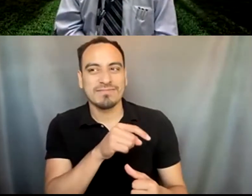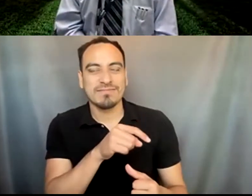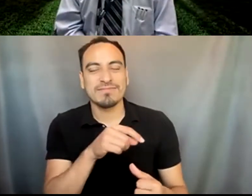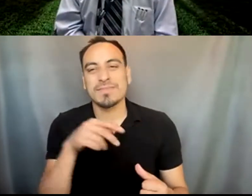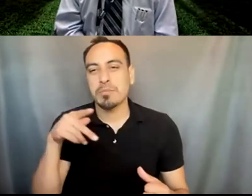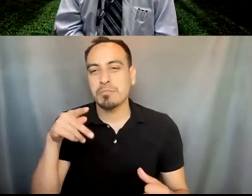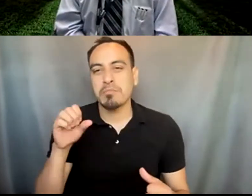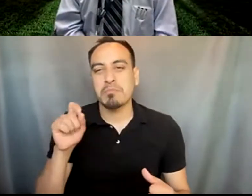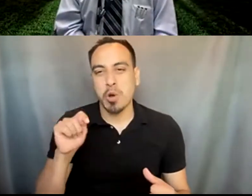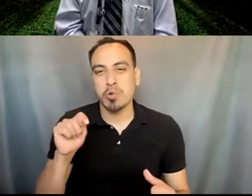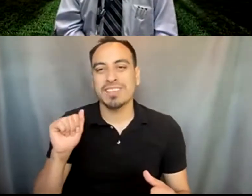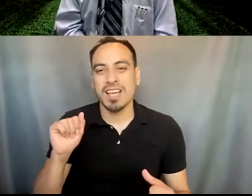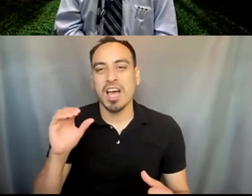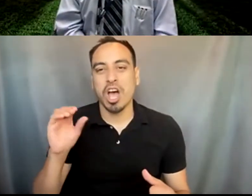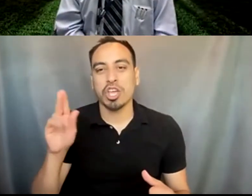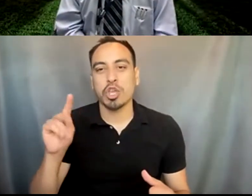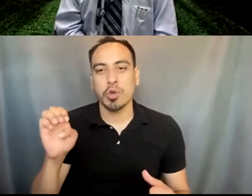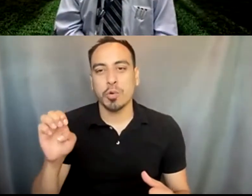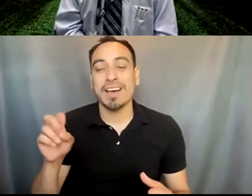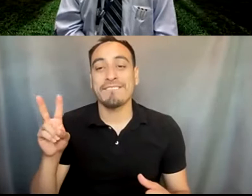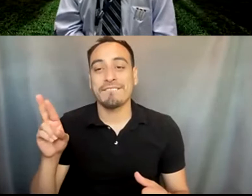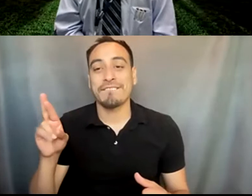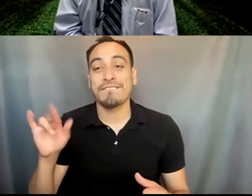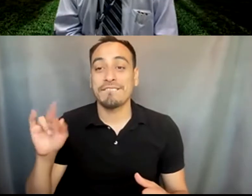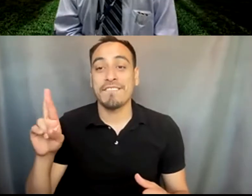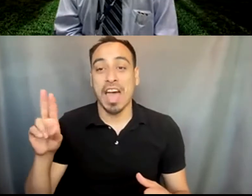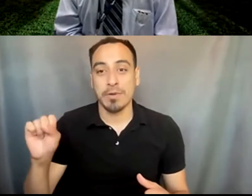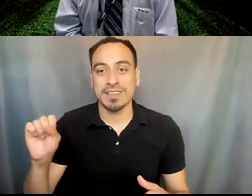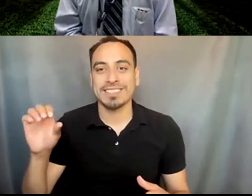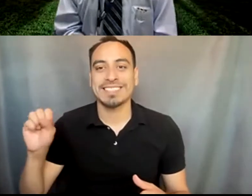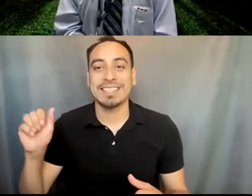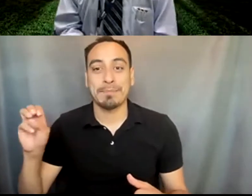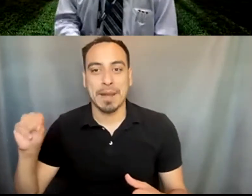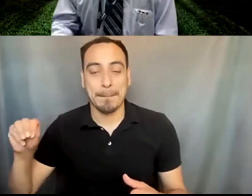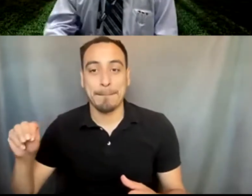coronavirus syndrome, which is what it's being called now, PACS.